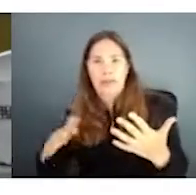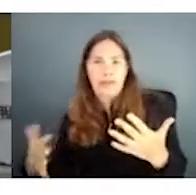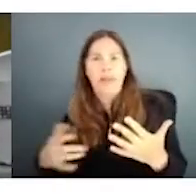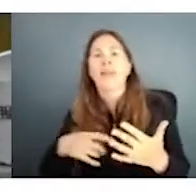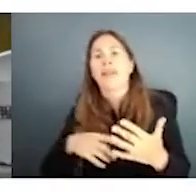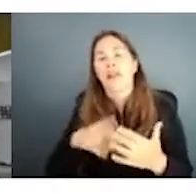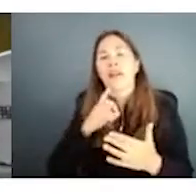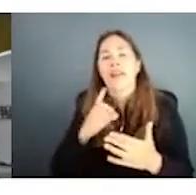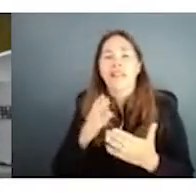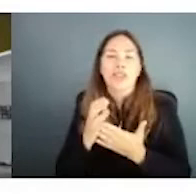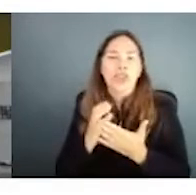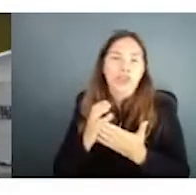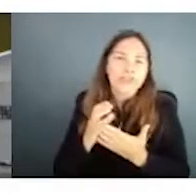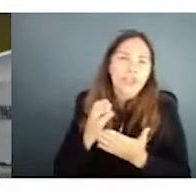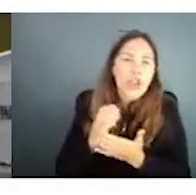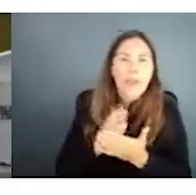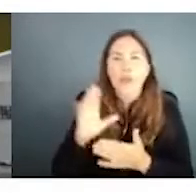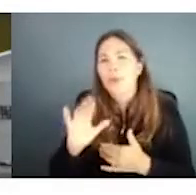of